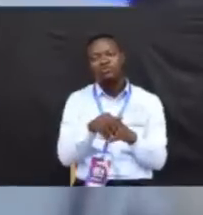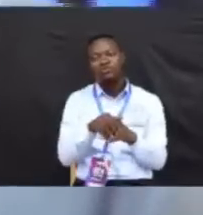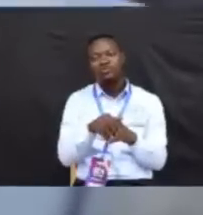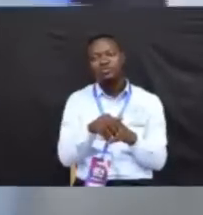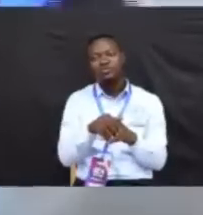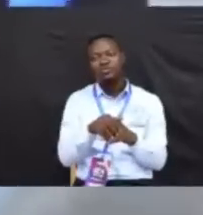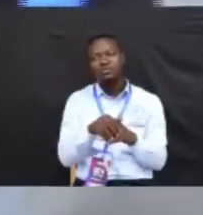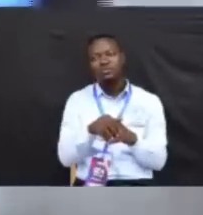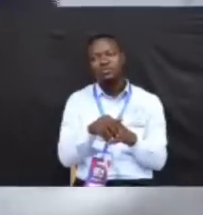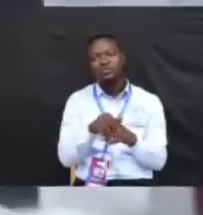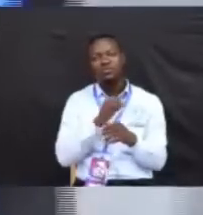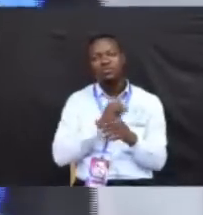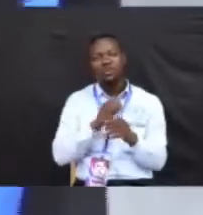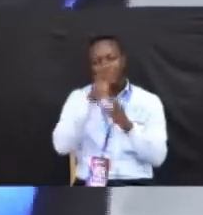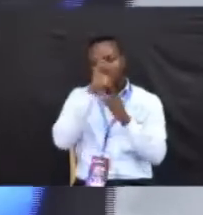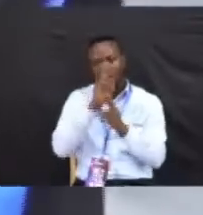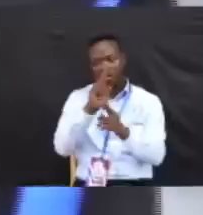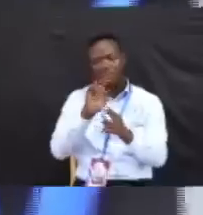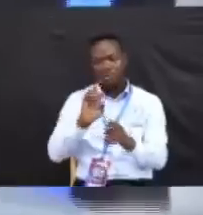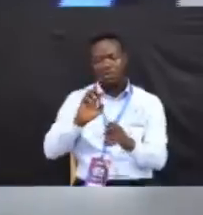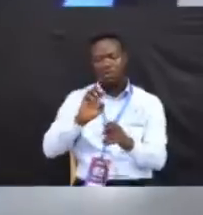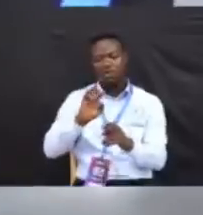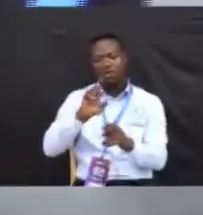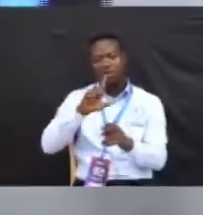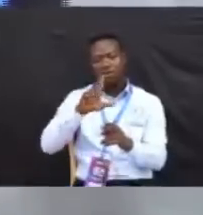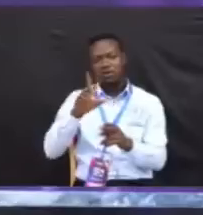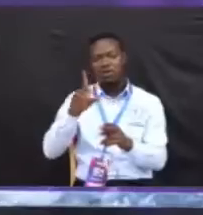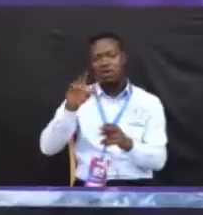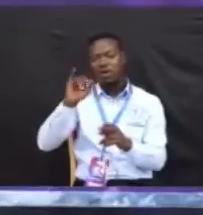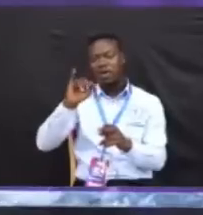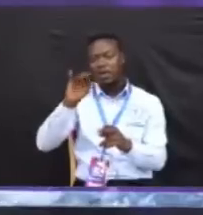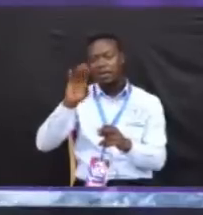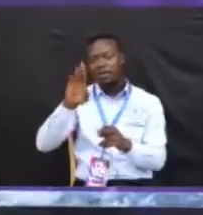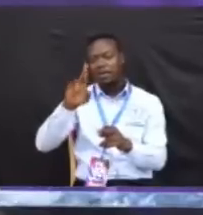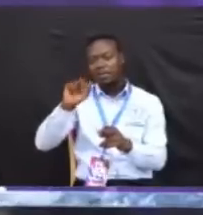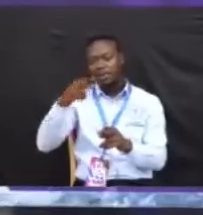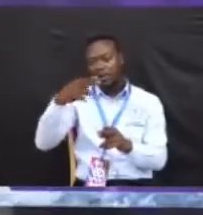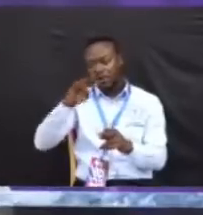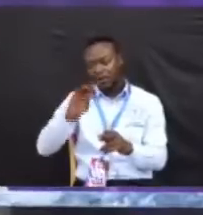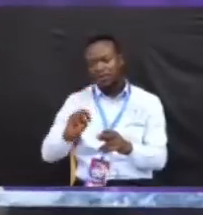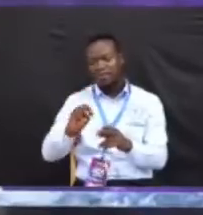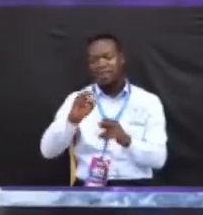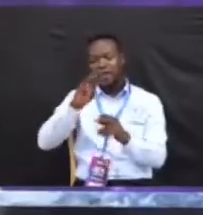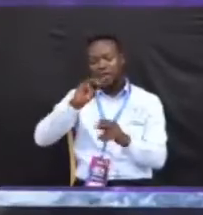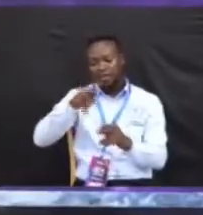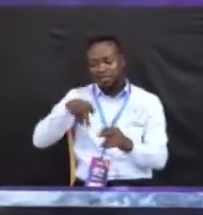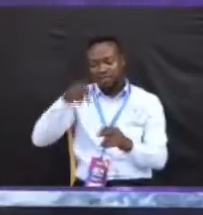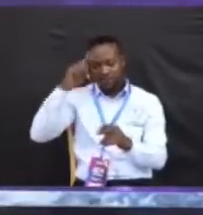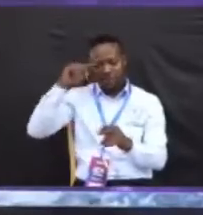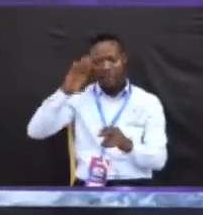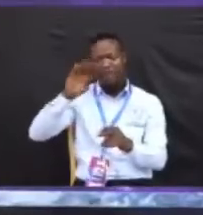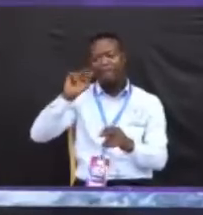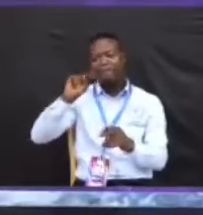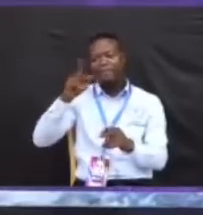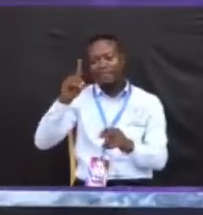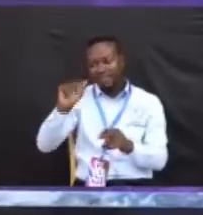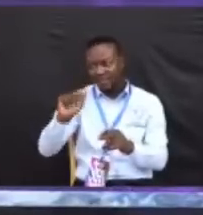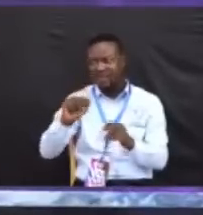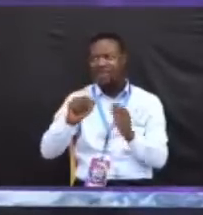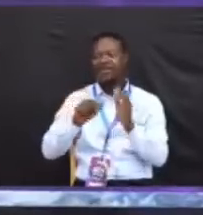I don't know but let me go. Honorable Elder Med Ibraim MP4 for Banda. Honorable Elder Desimon